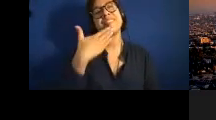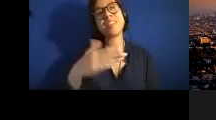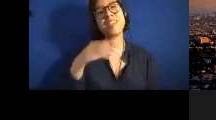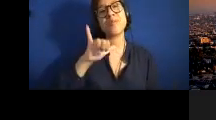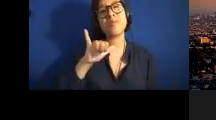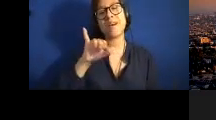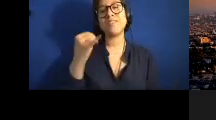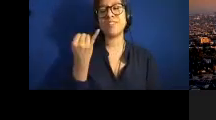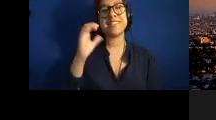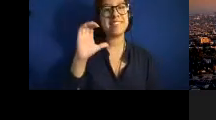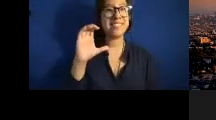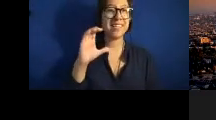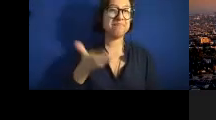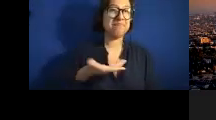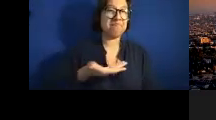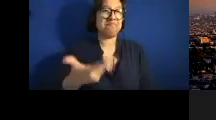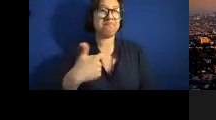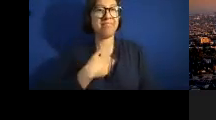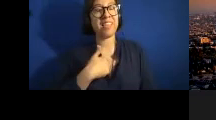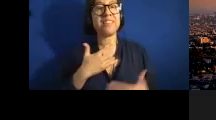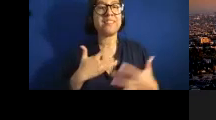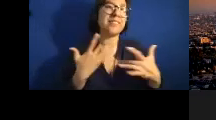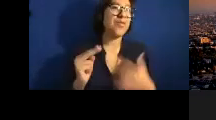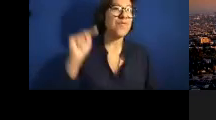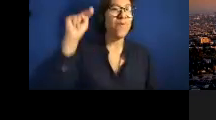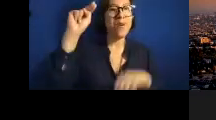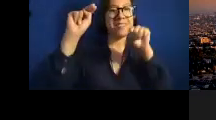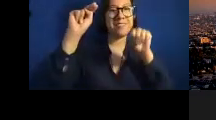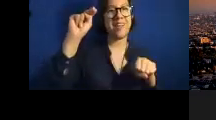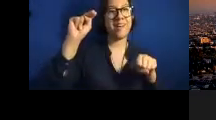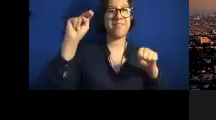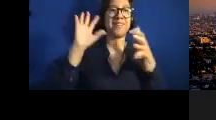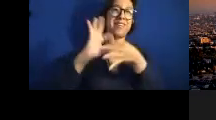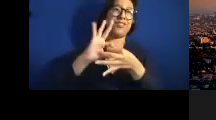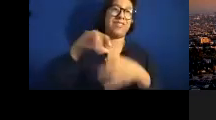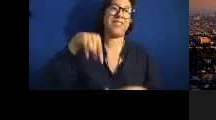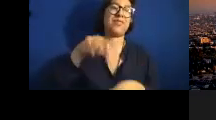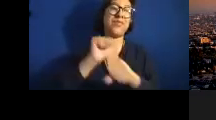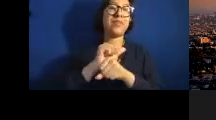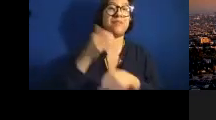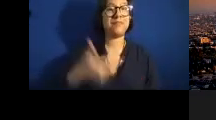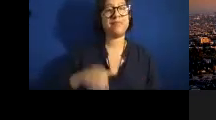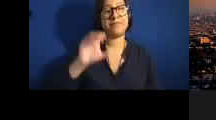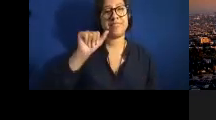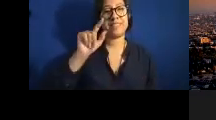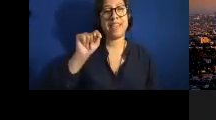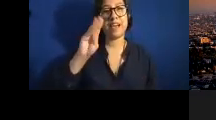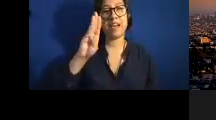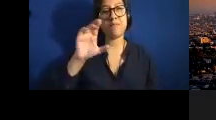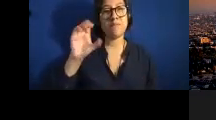for having me. I'm really excited about the Northern Southern California connection around this work. My name is Kat Brooks. I'm the co-founder